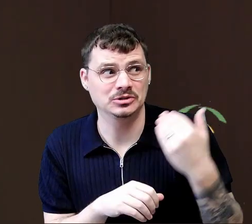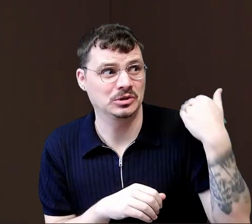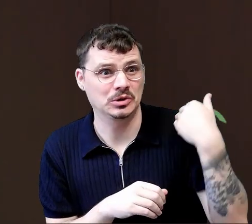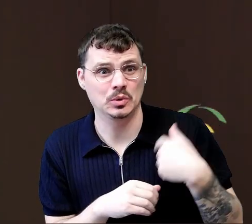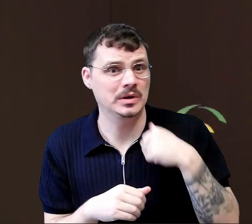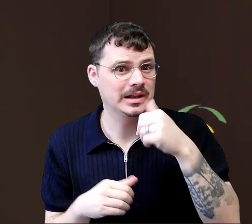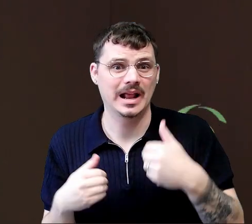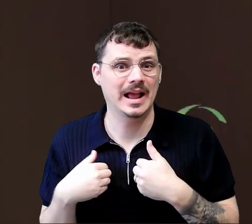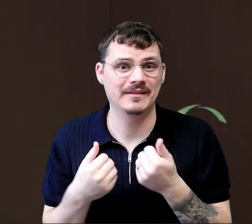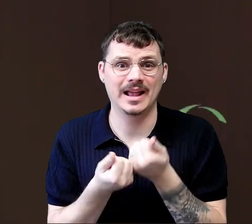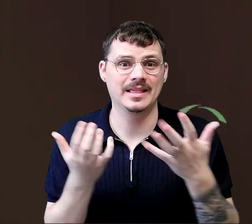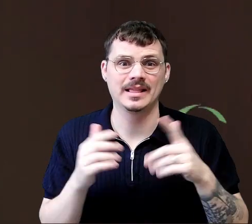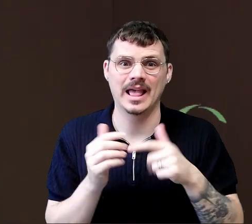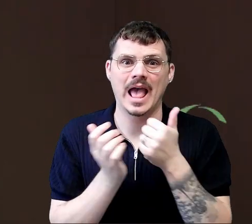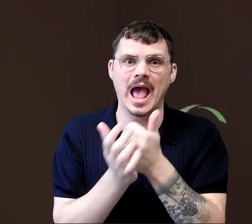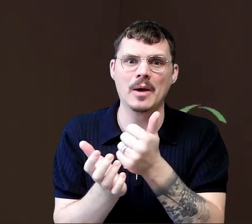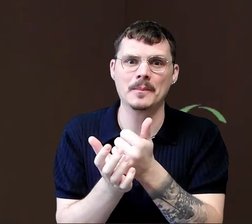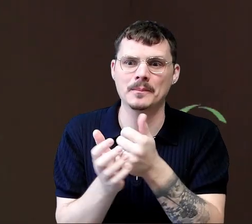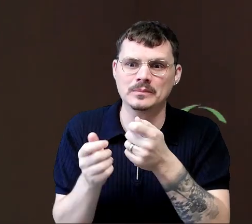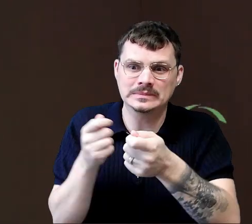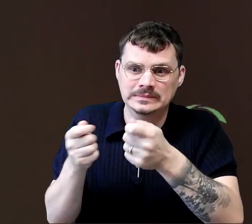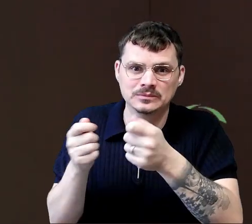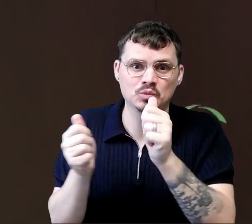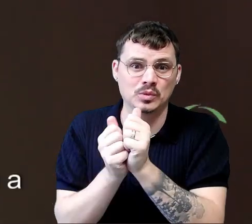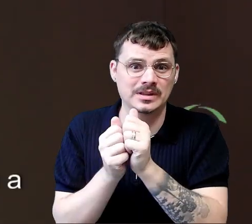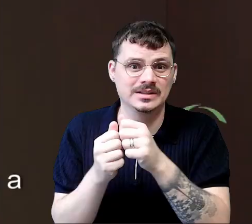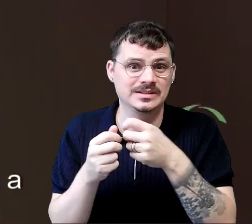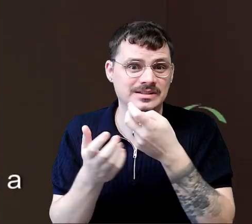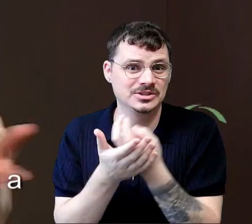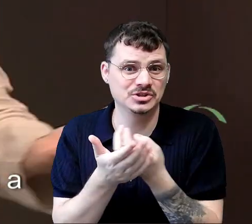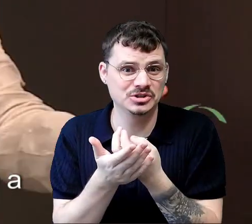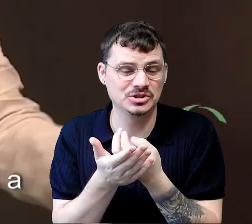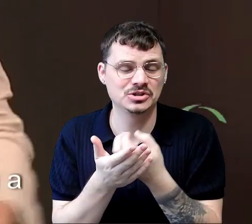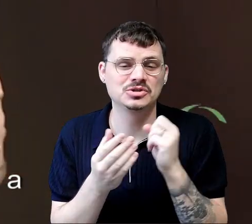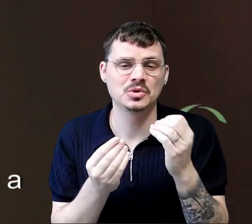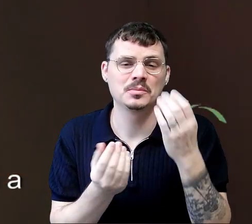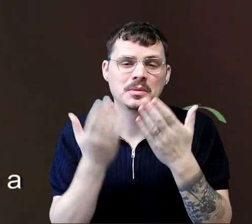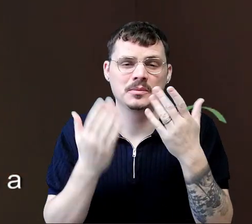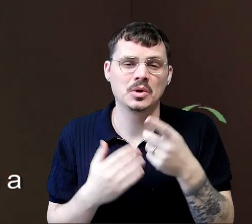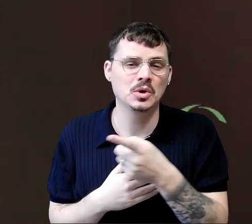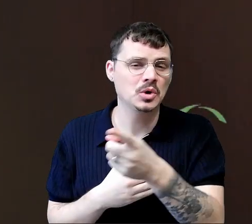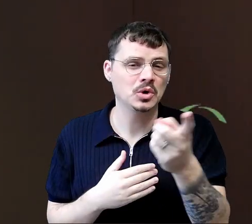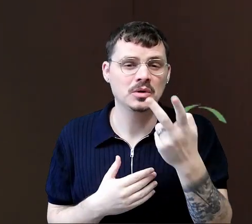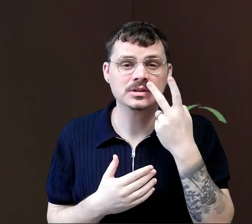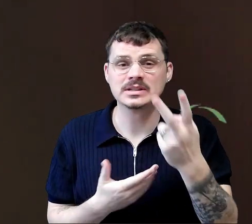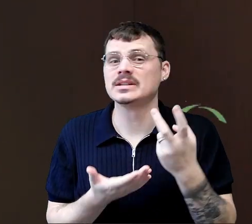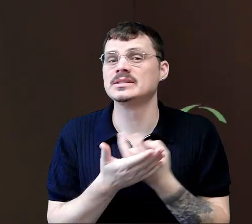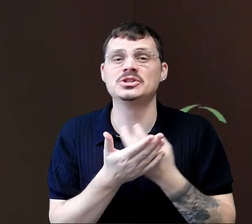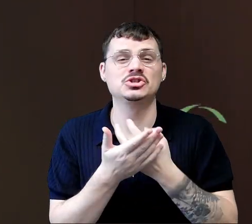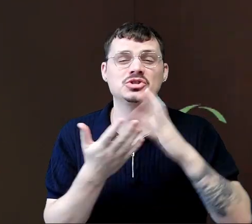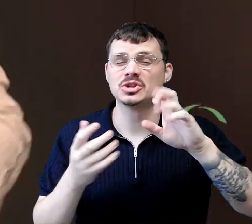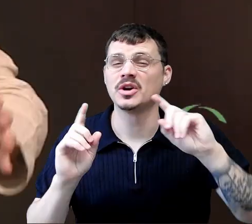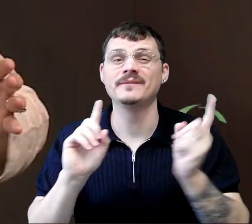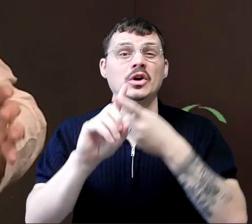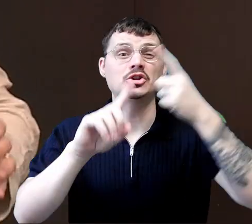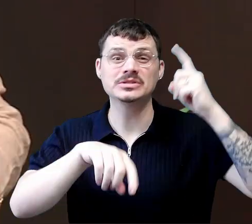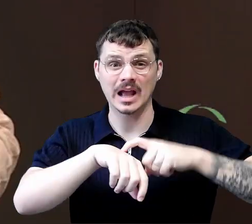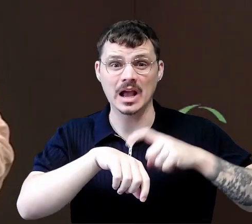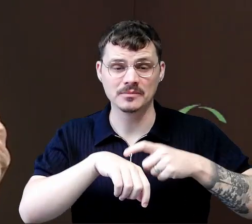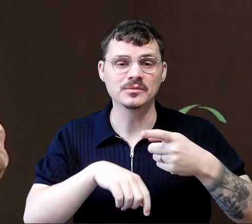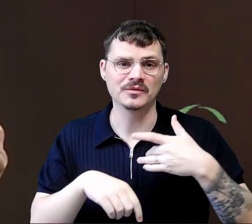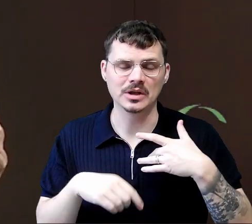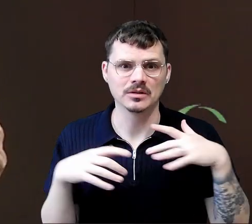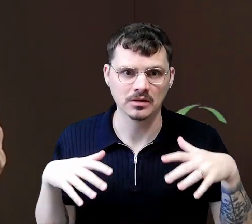help manage seizures. So I know maybe many of you that have seen a seizure for the first time, it's a